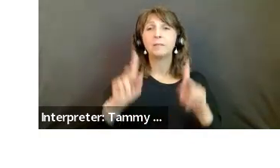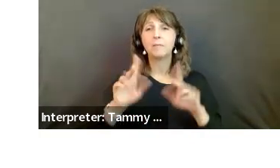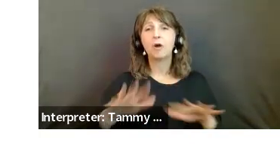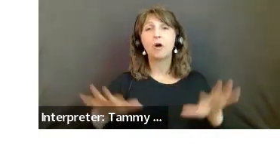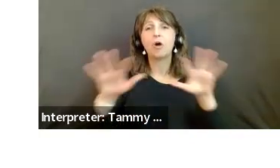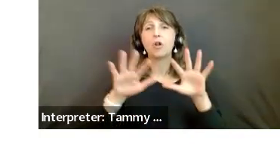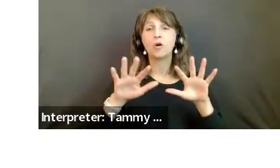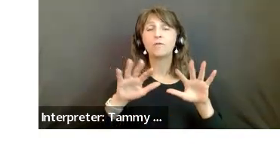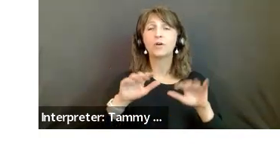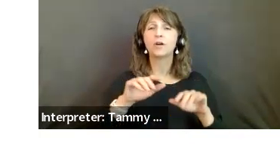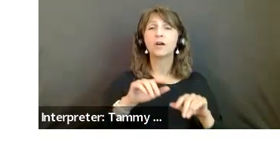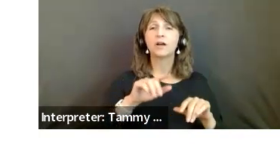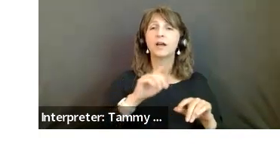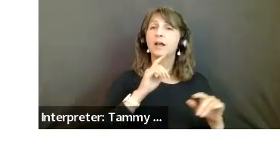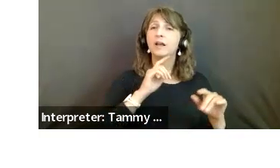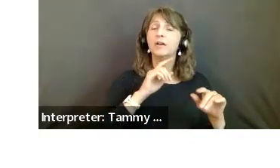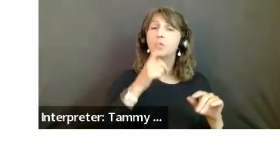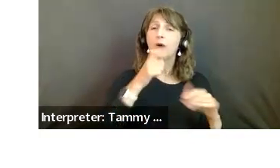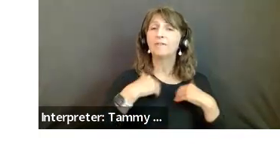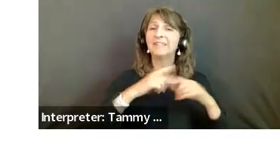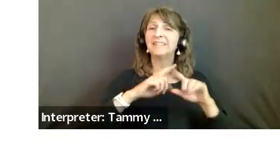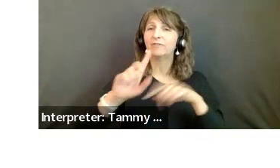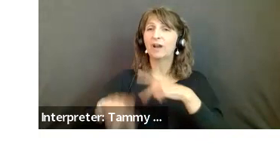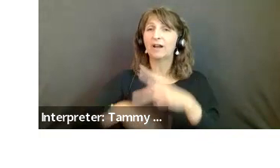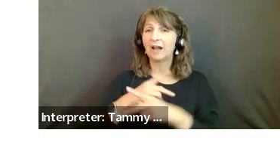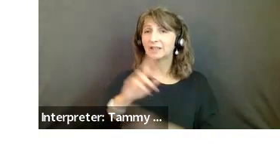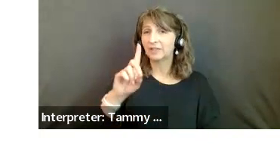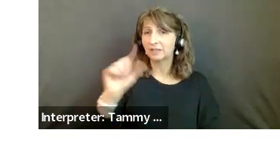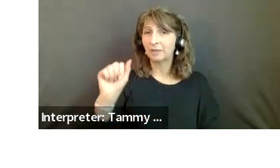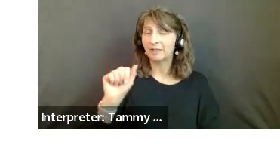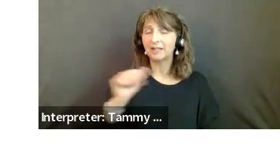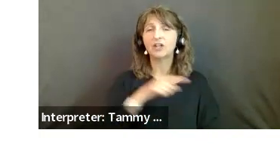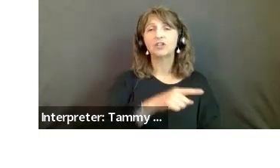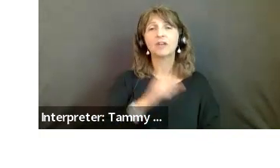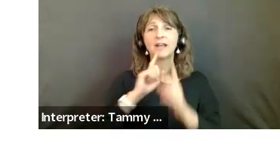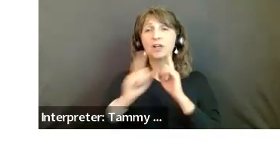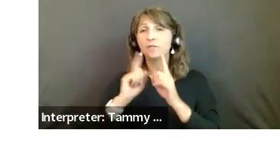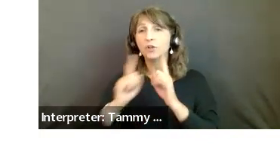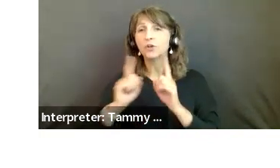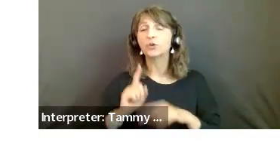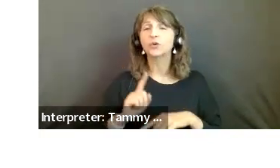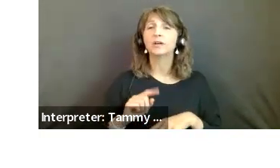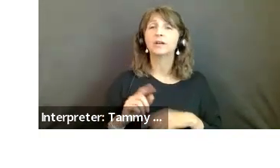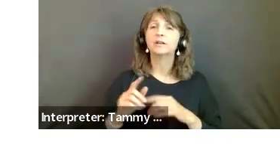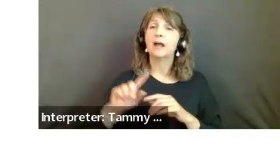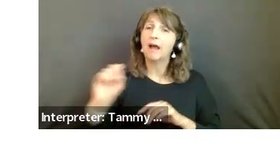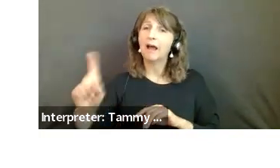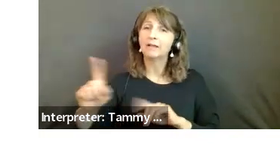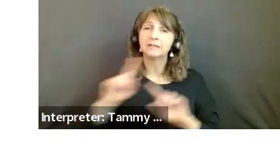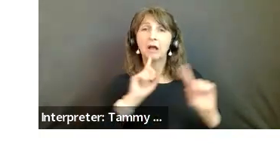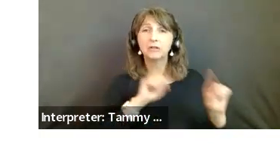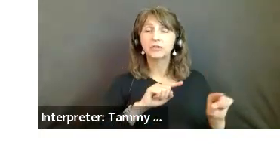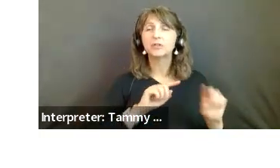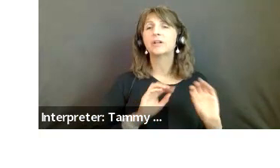disabilities. And she's interviewed with them and talked to them. And we have those up on our website as well. These